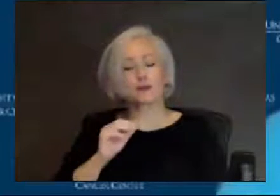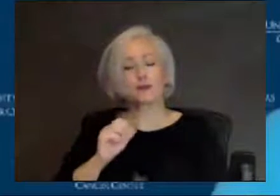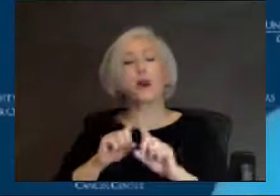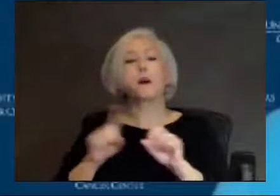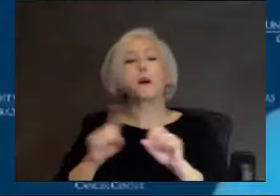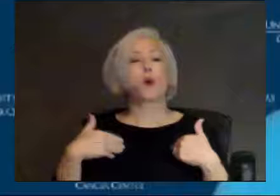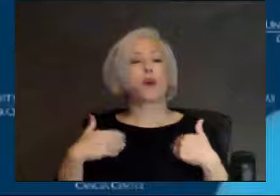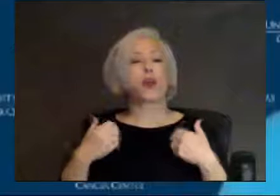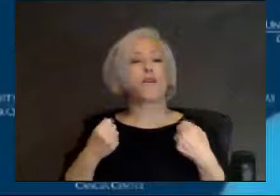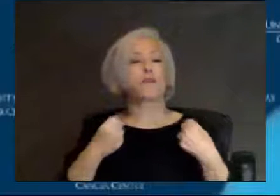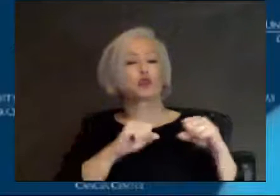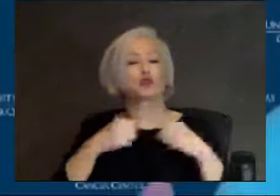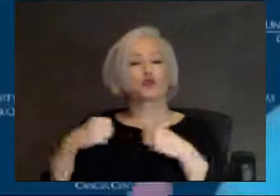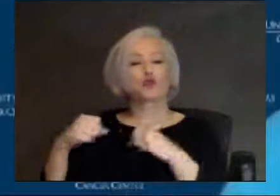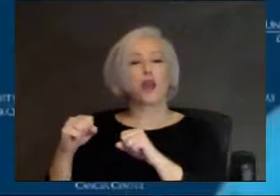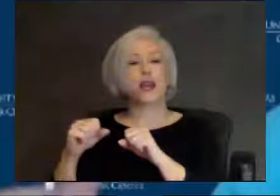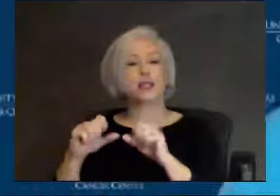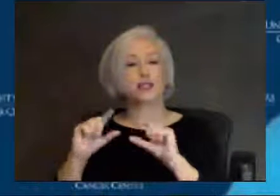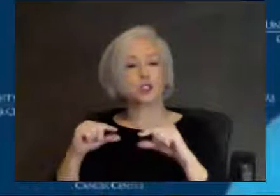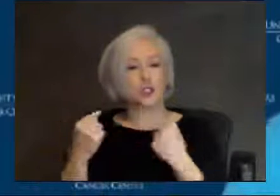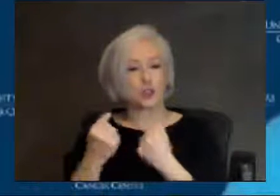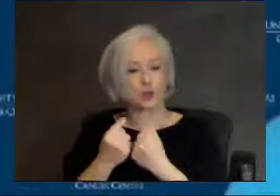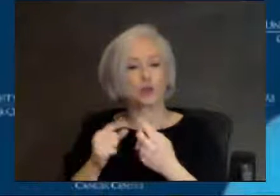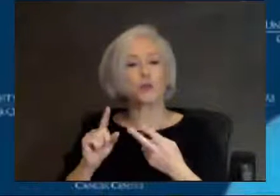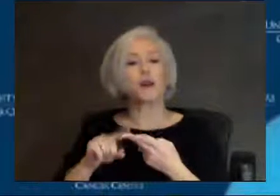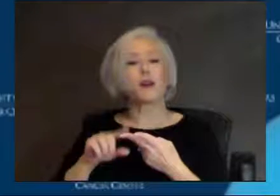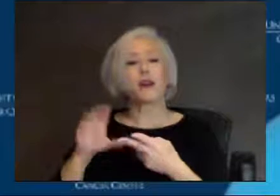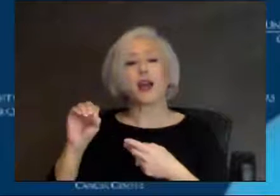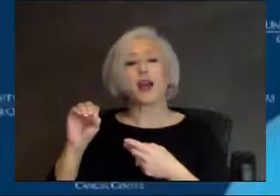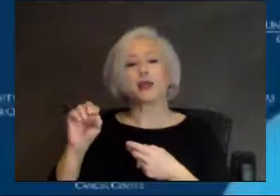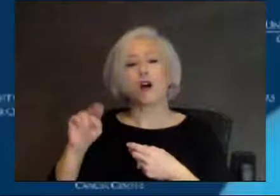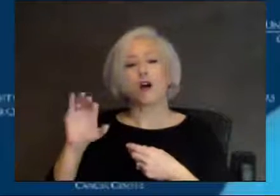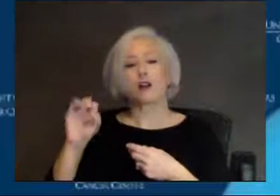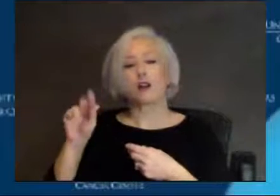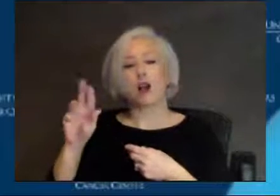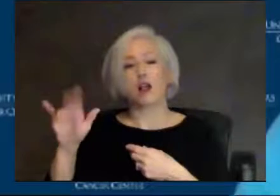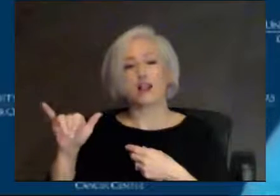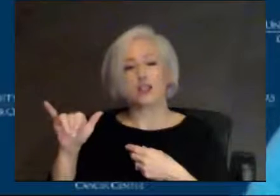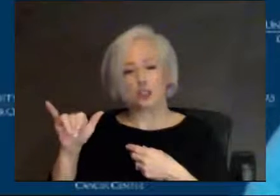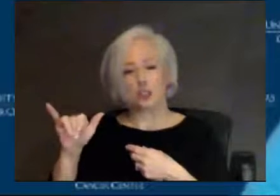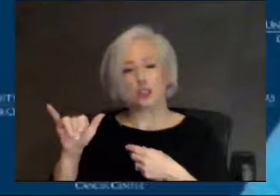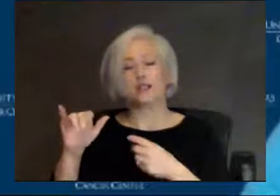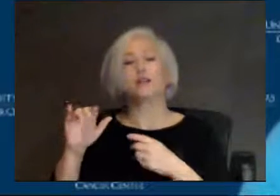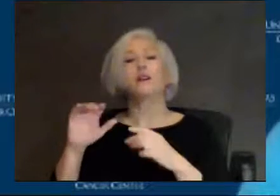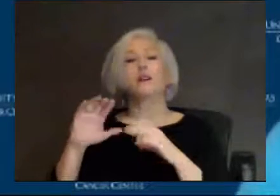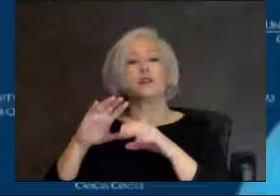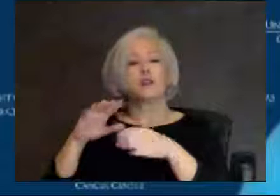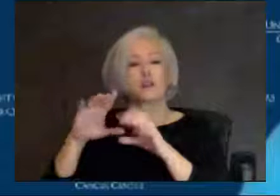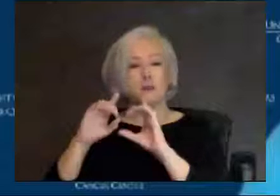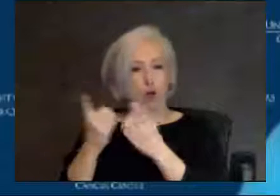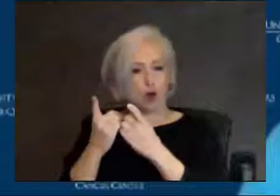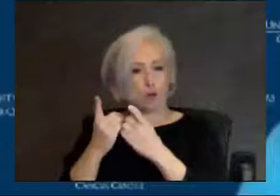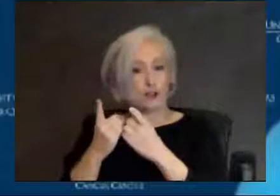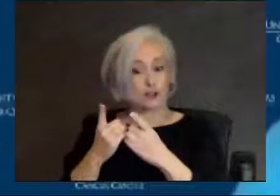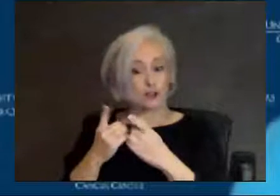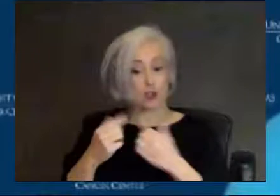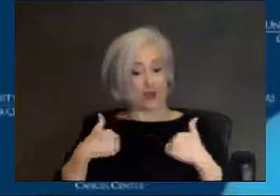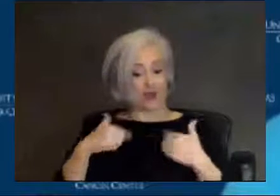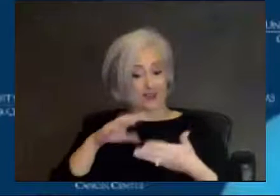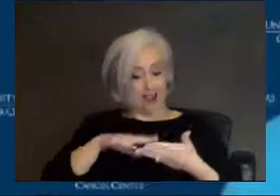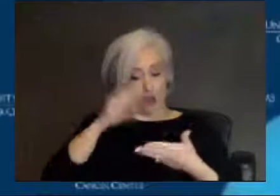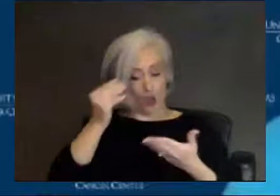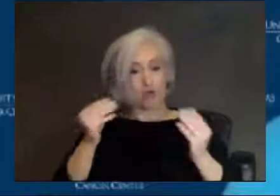an oncology division. And so my goal is, as I learn and grow, to move more into the healthcare